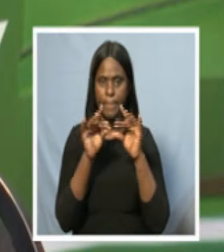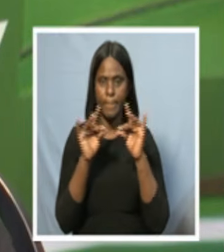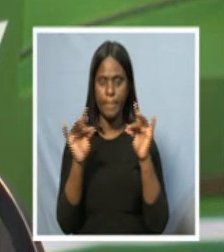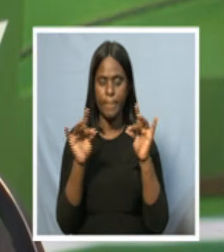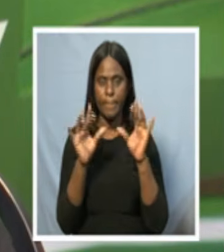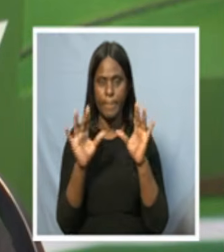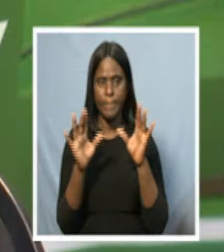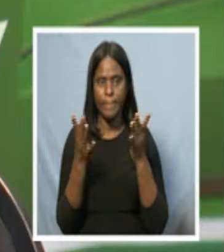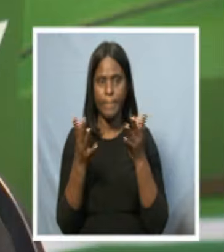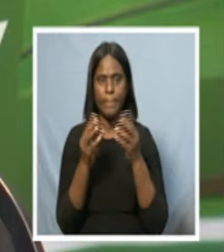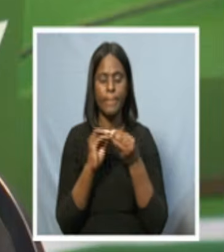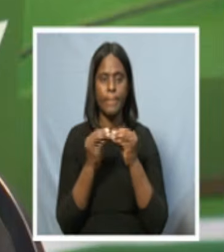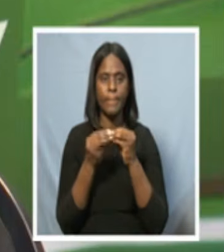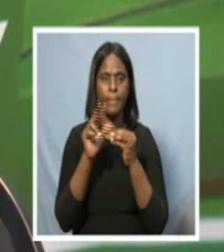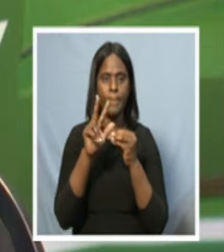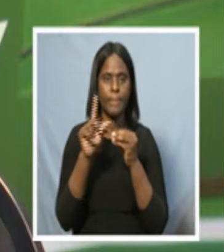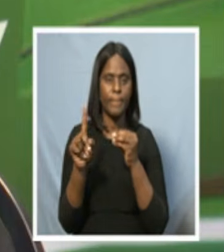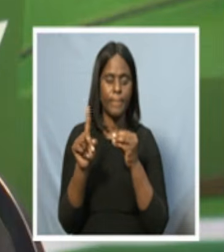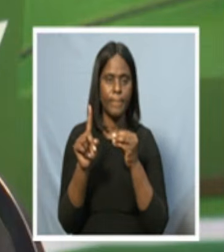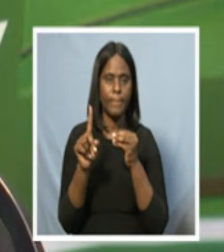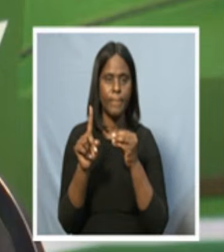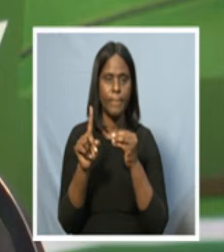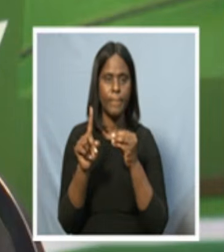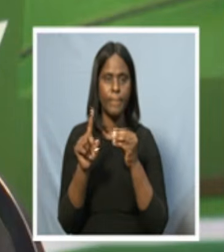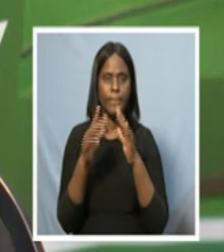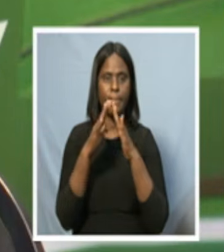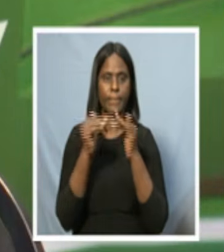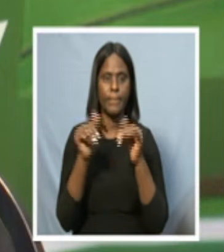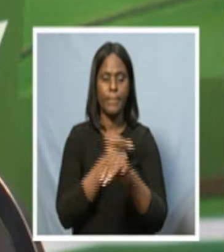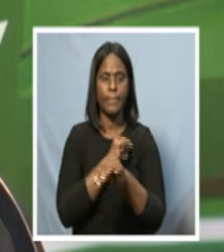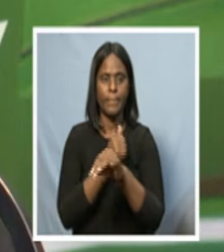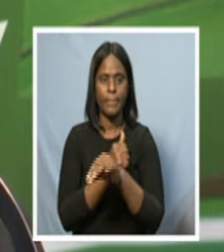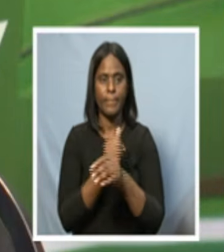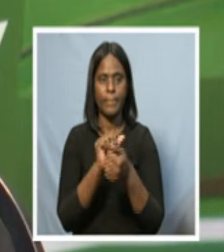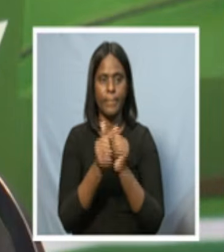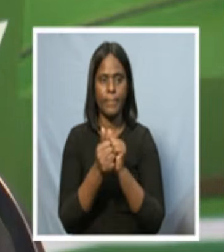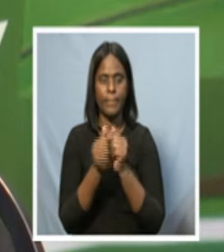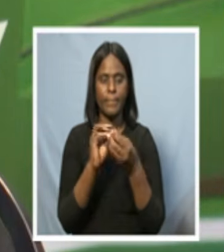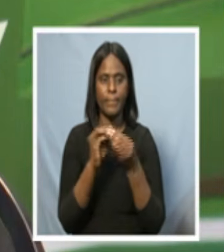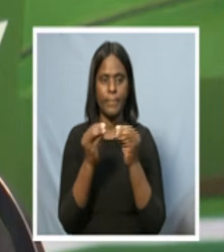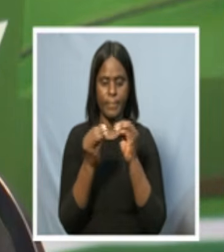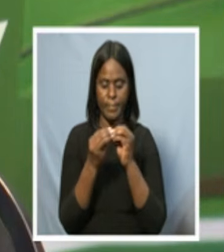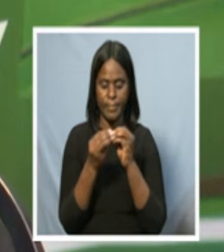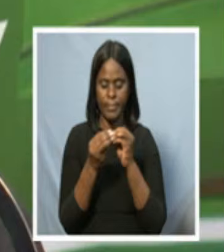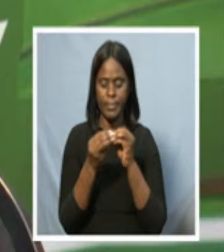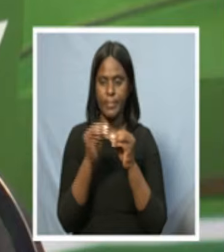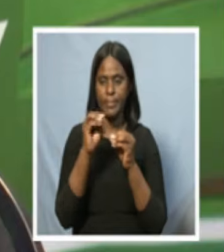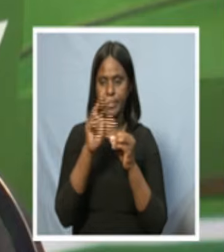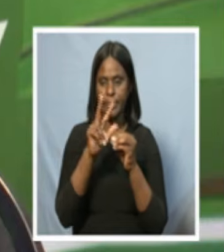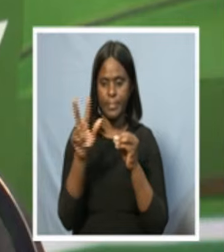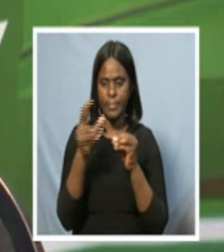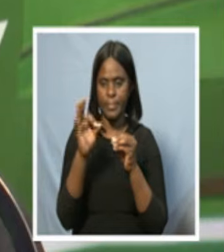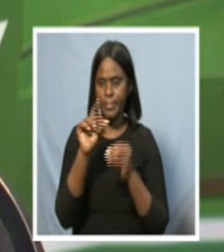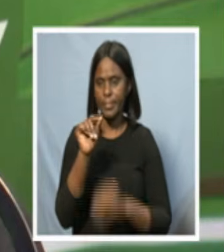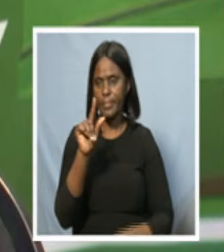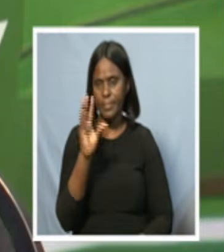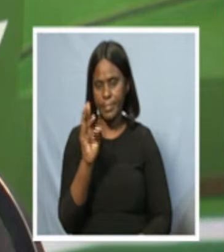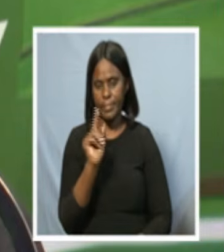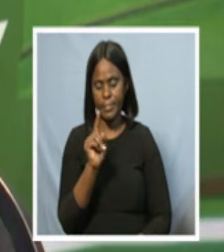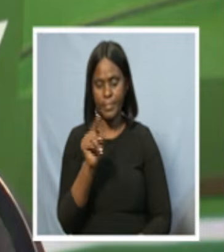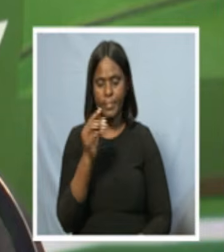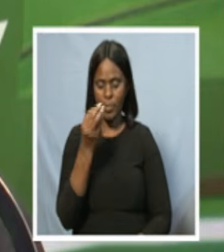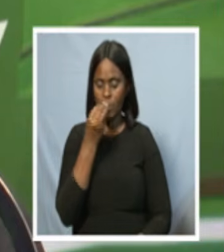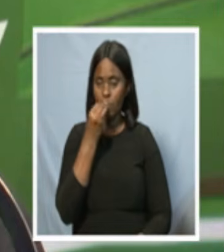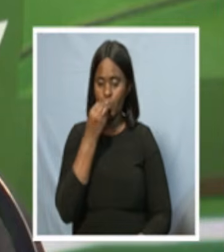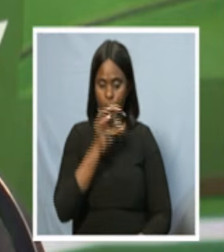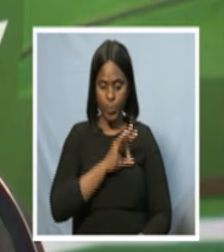Bill, National Assembly Bill number 31, the National Housing Authority Amendment Bill, National Assembly Bill number 33 of 2026, the Food